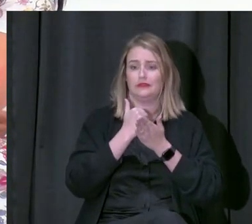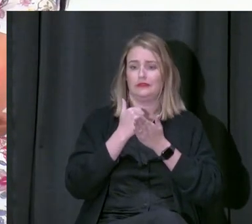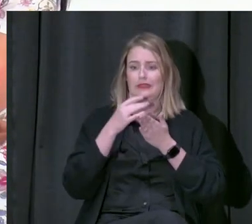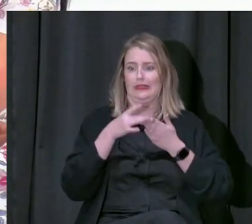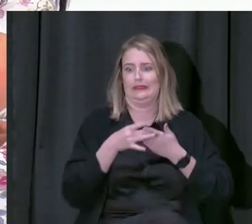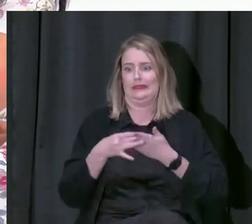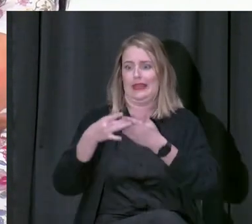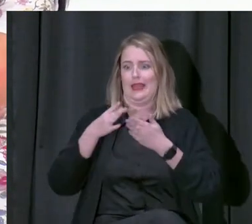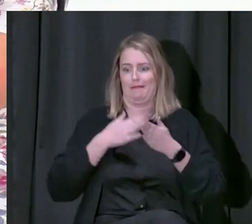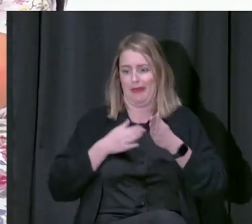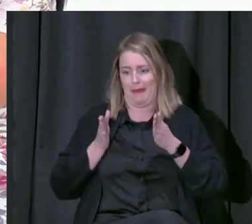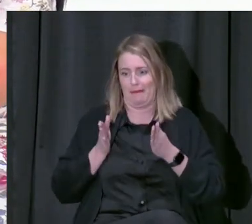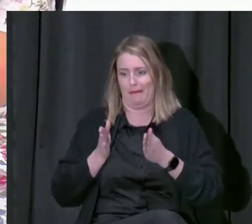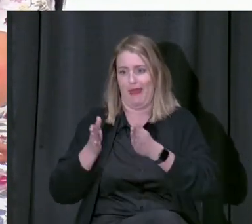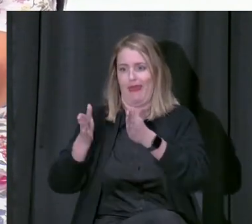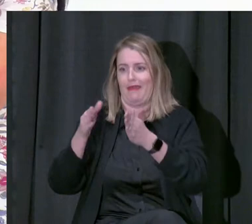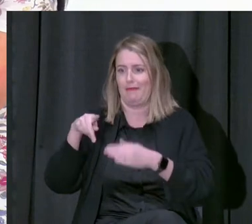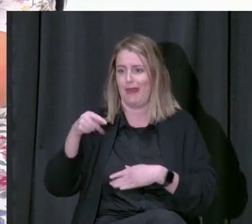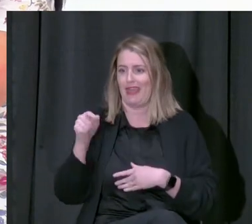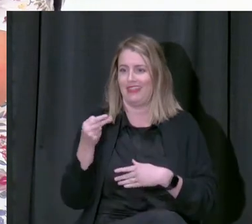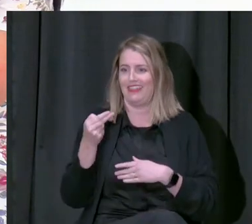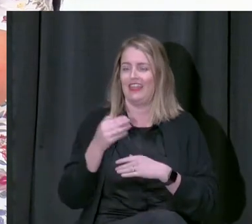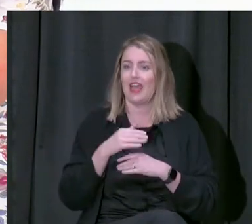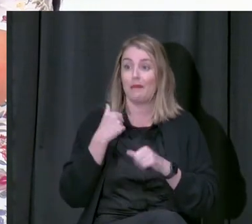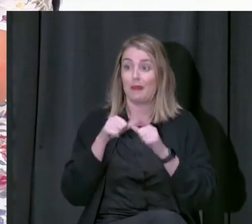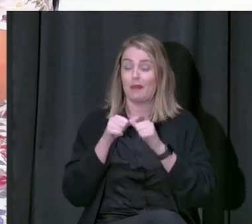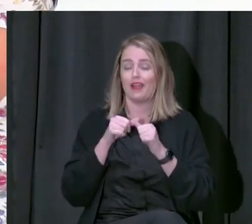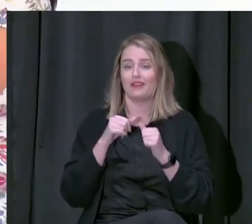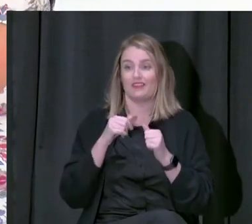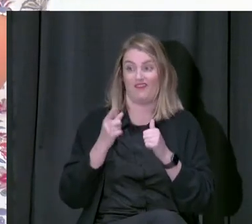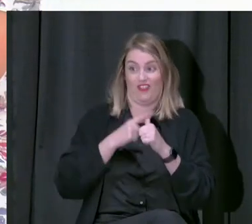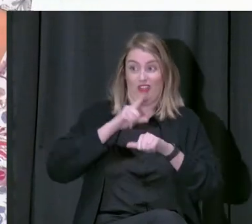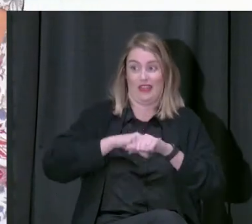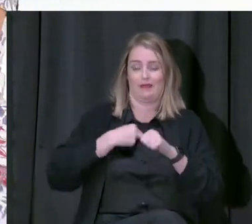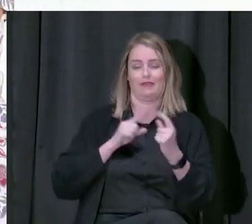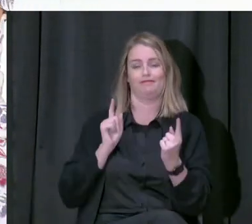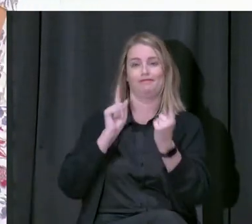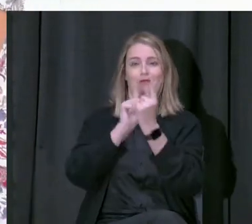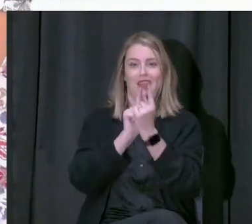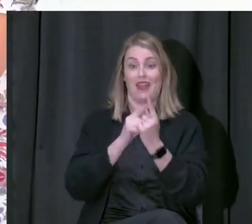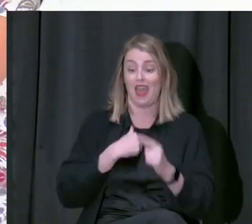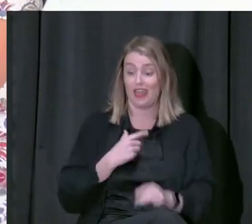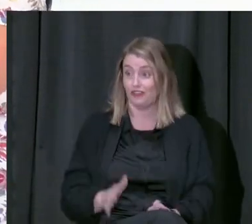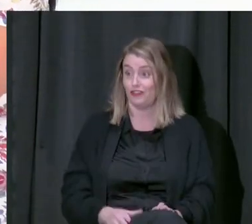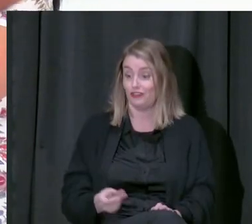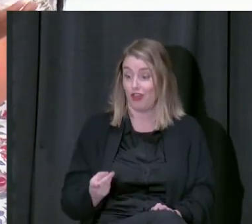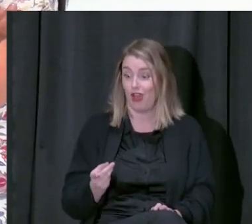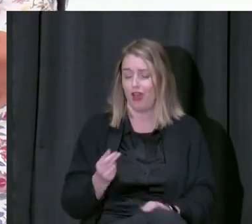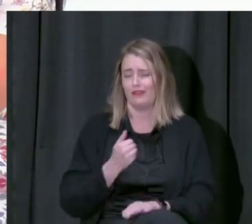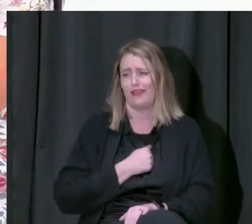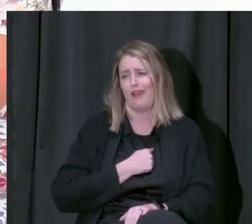mean, I remember meeting them for the first time, and I'm a dog lover, and